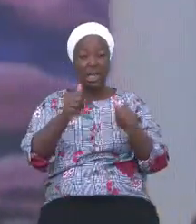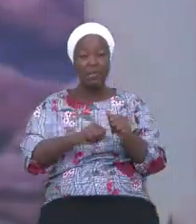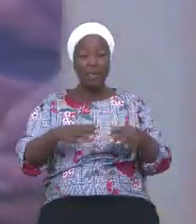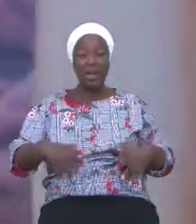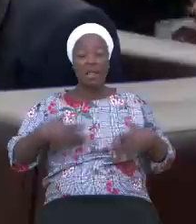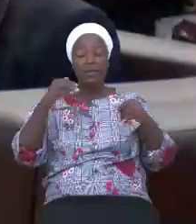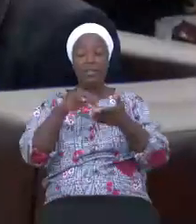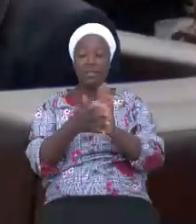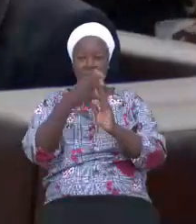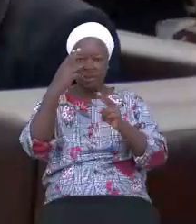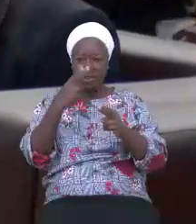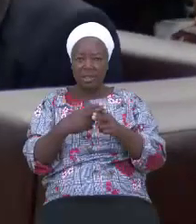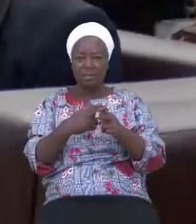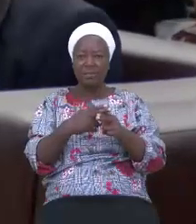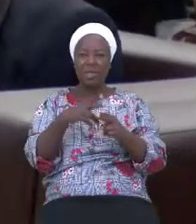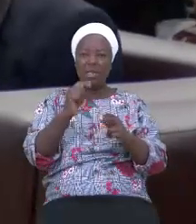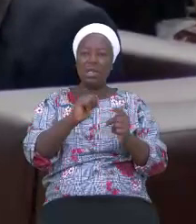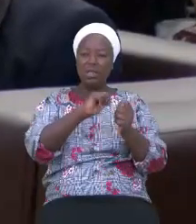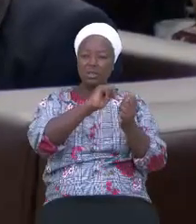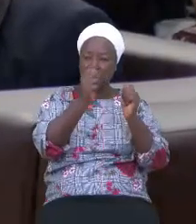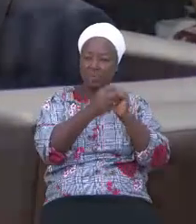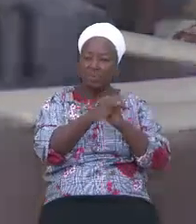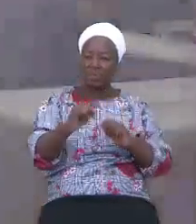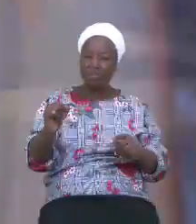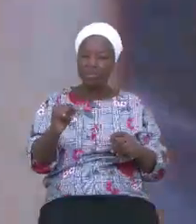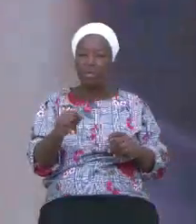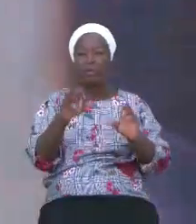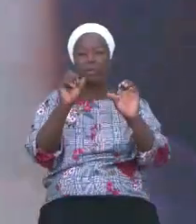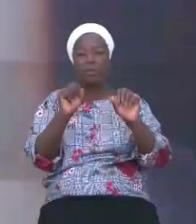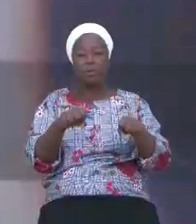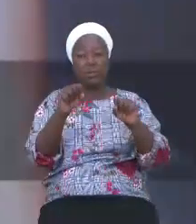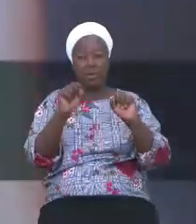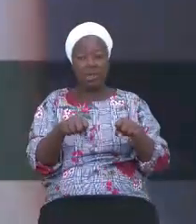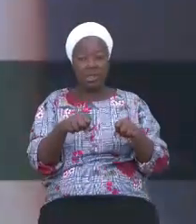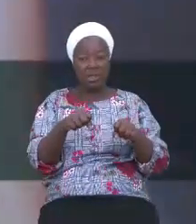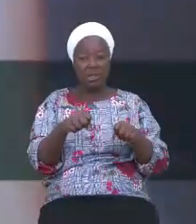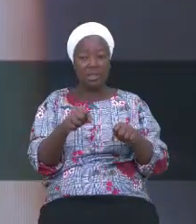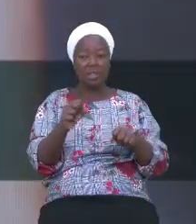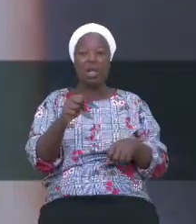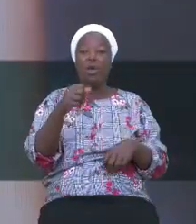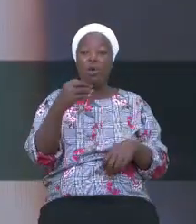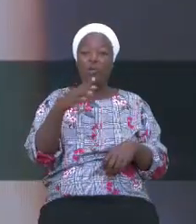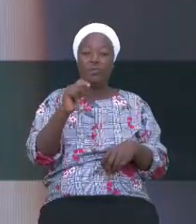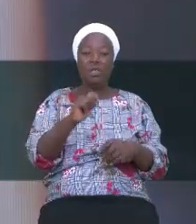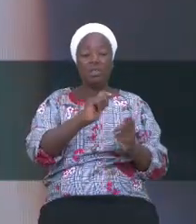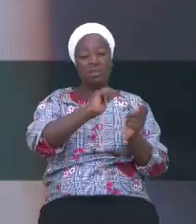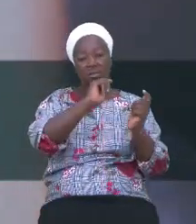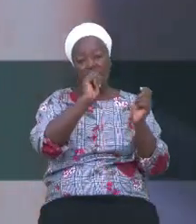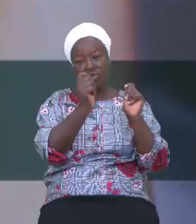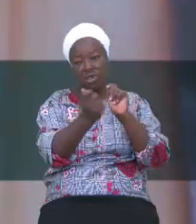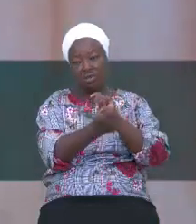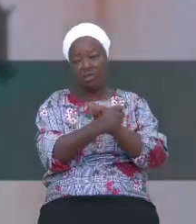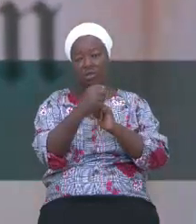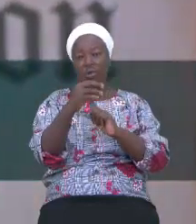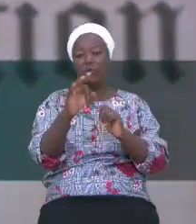Jesus' name. The transforming possibilities of the transfiguration of